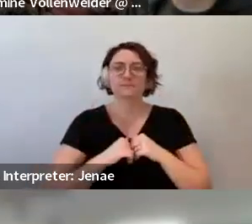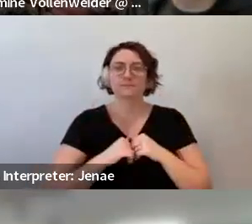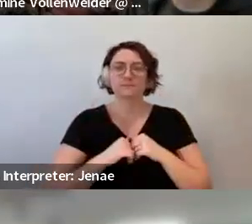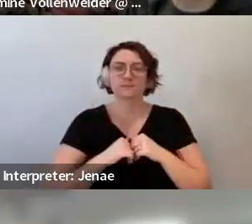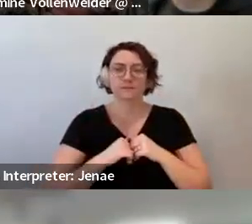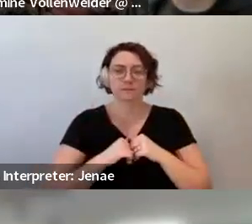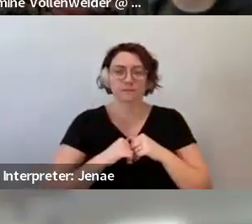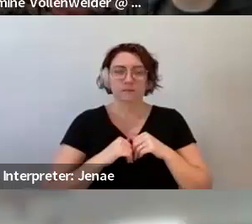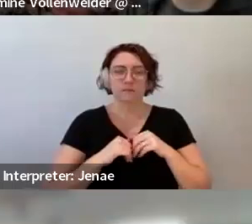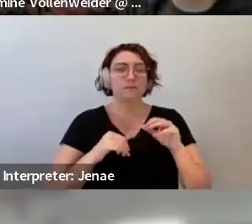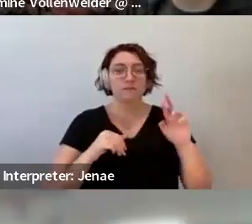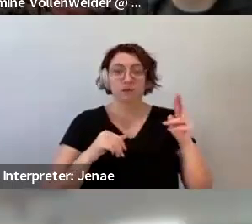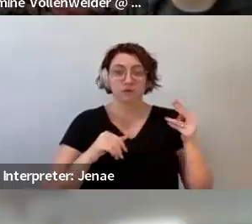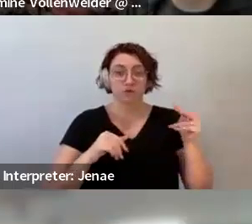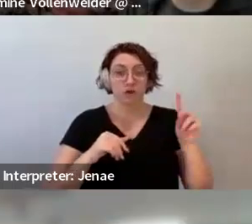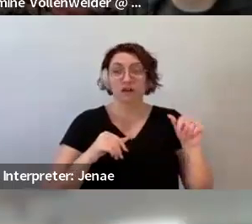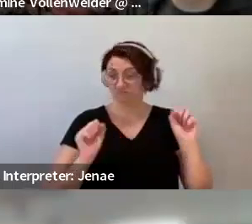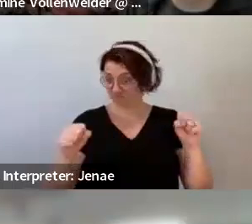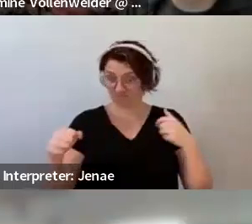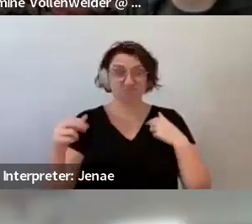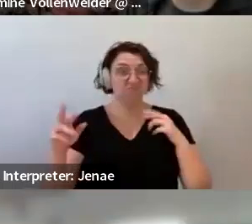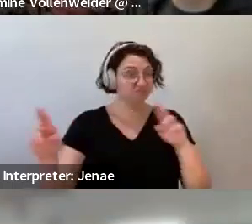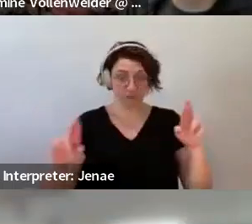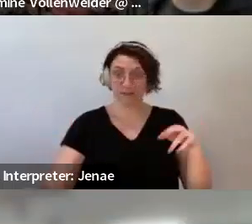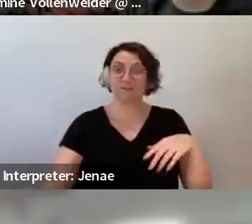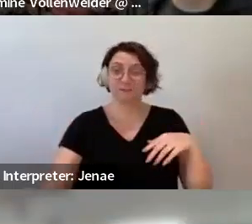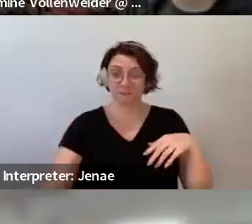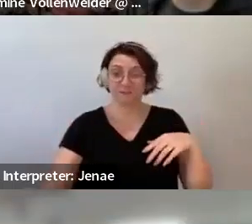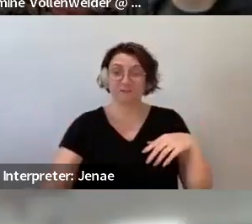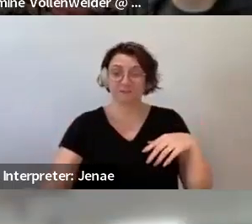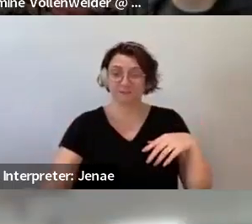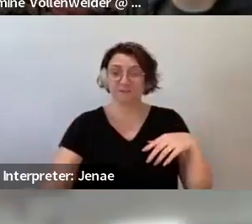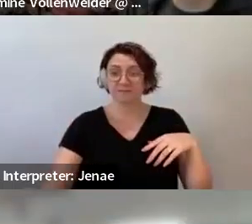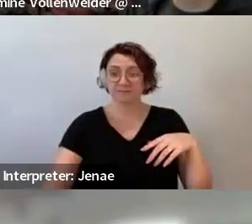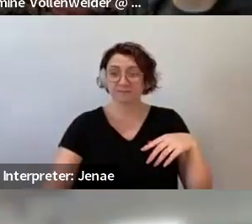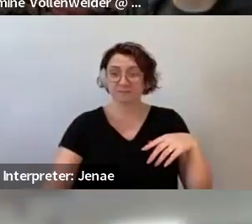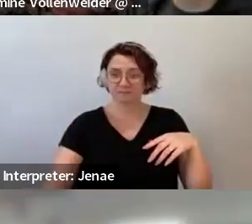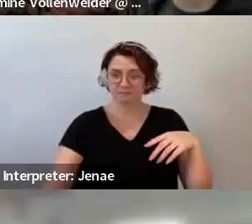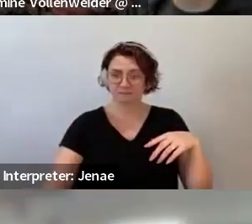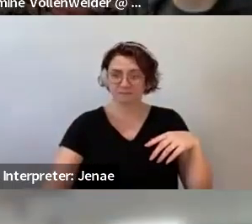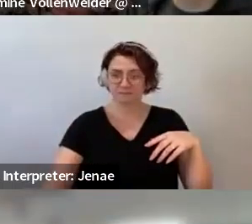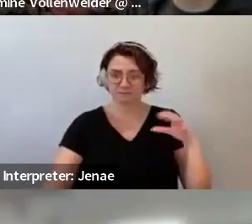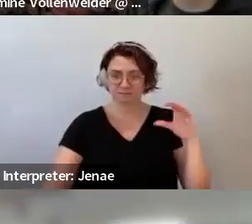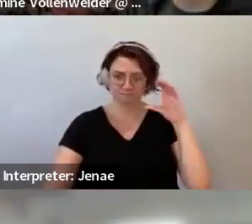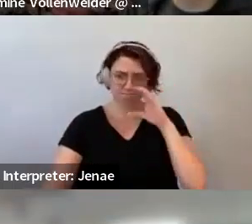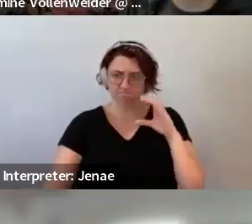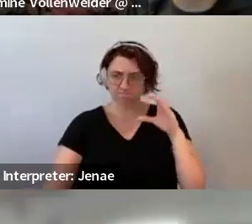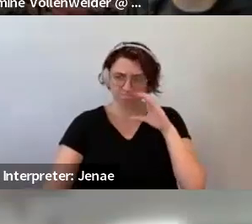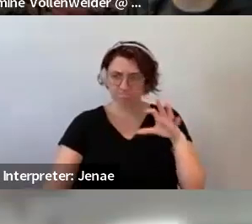Yes, I am, as soon as I can find my